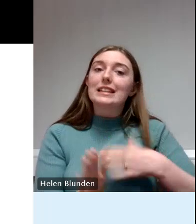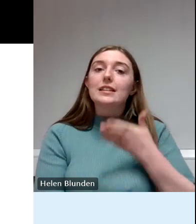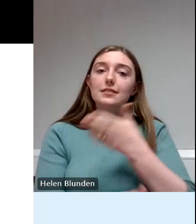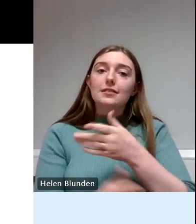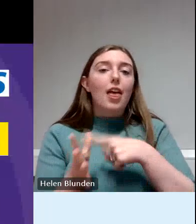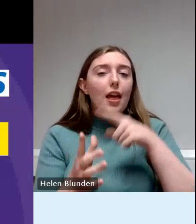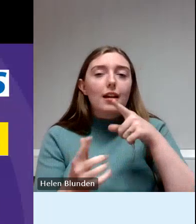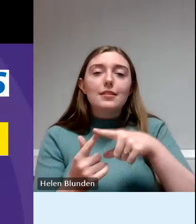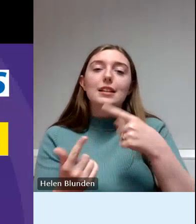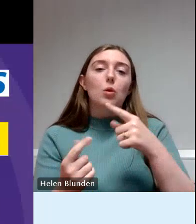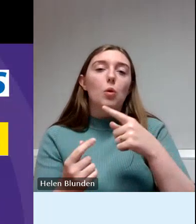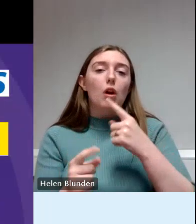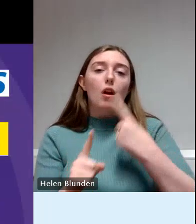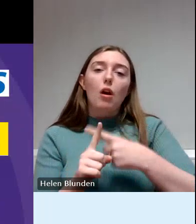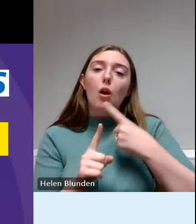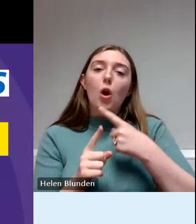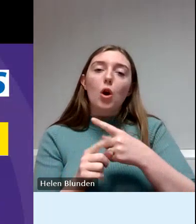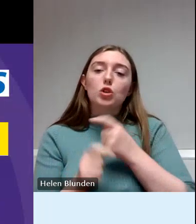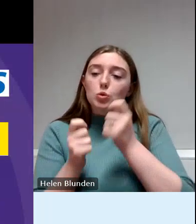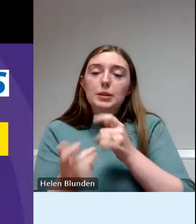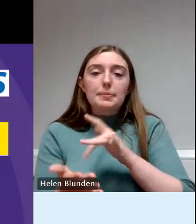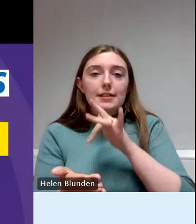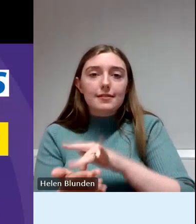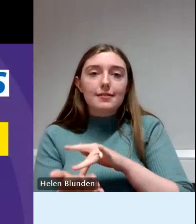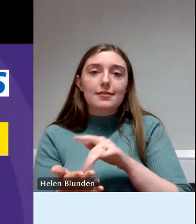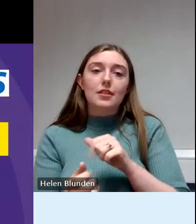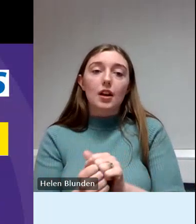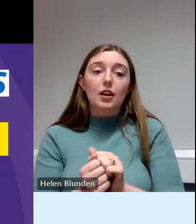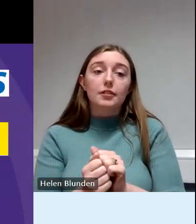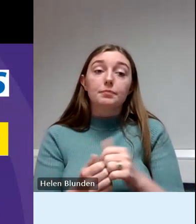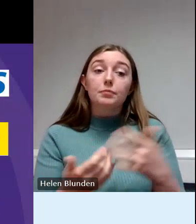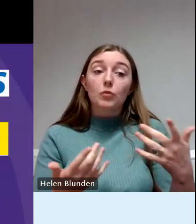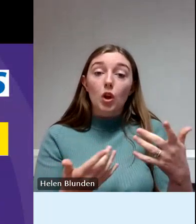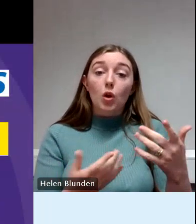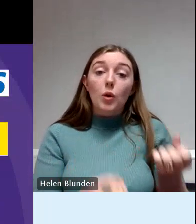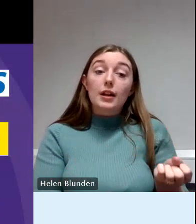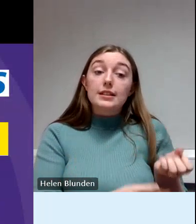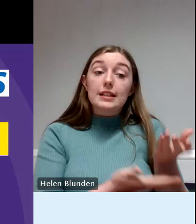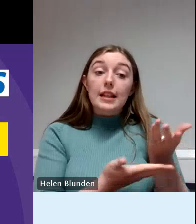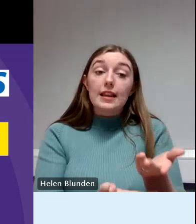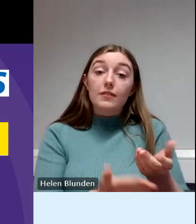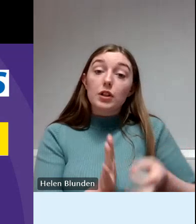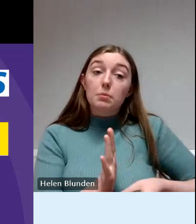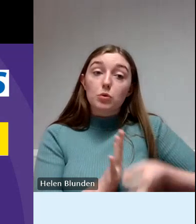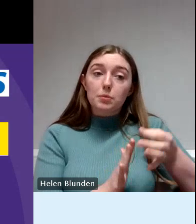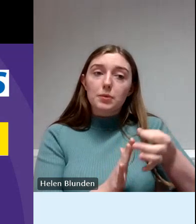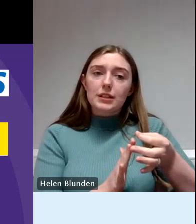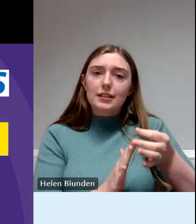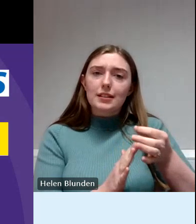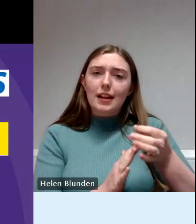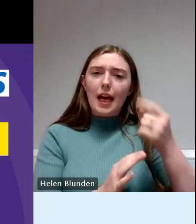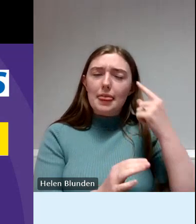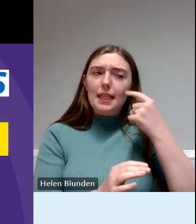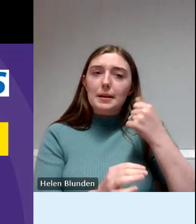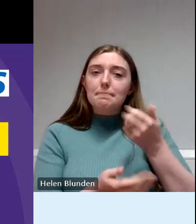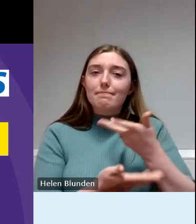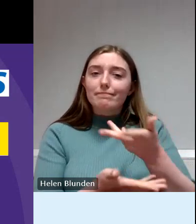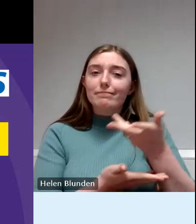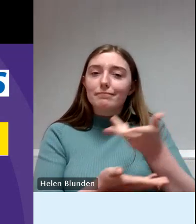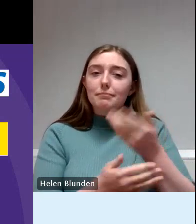So delivering improvements. I've probably talked about this already, in all honesty, in terms of the 111 piece.